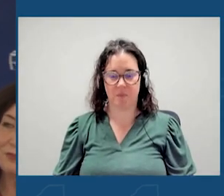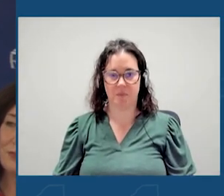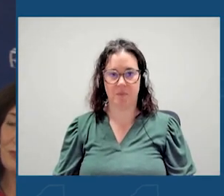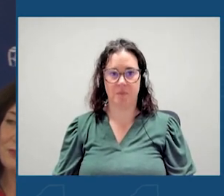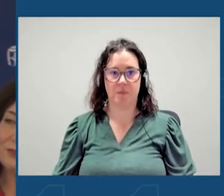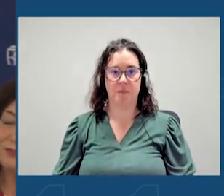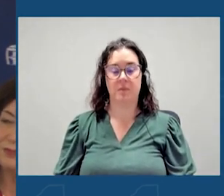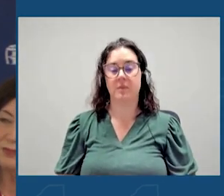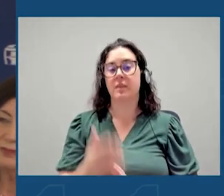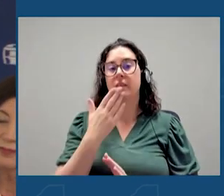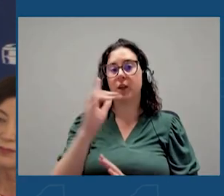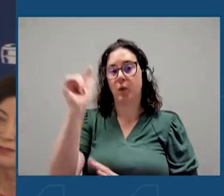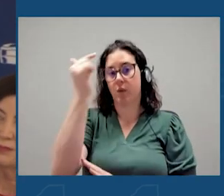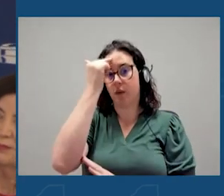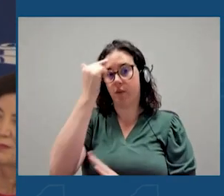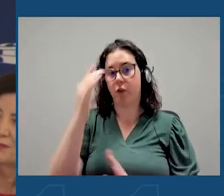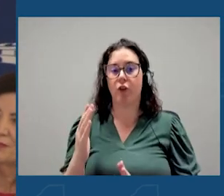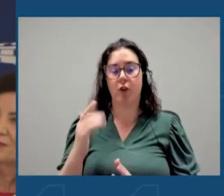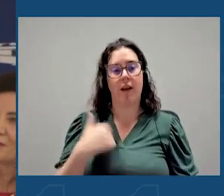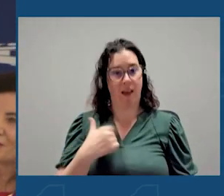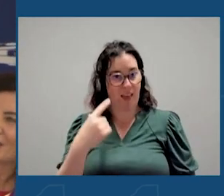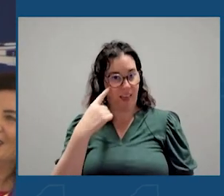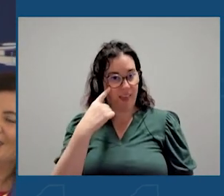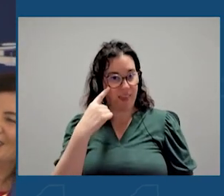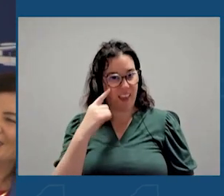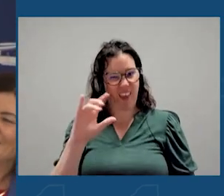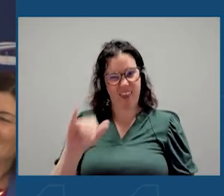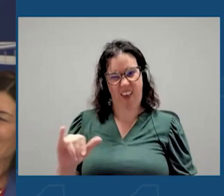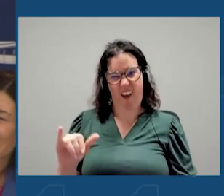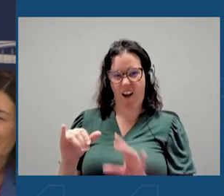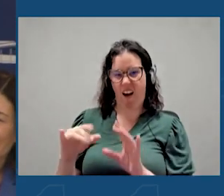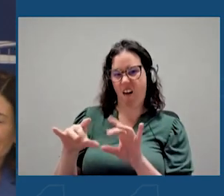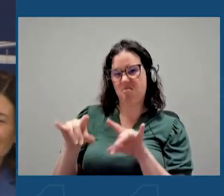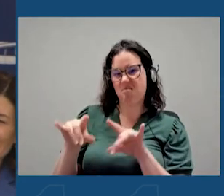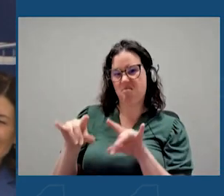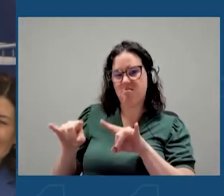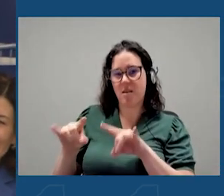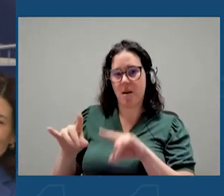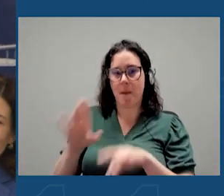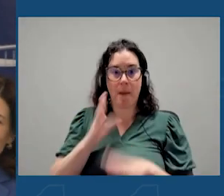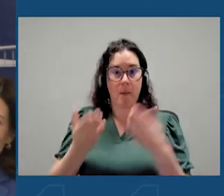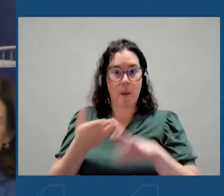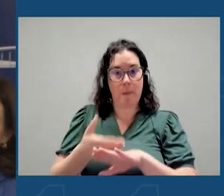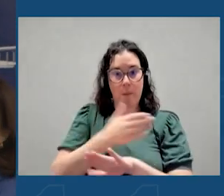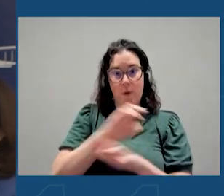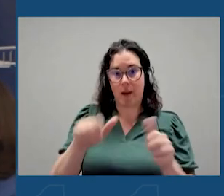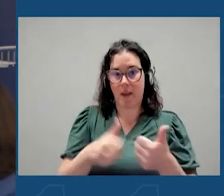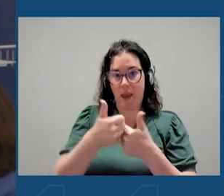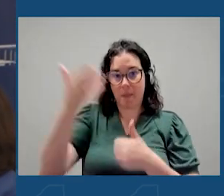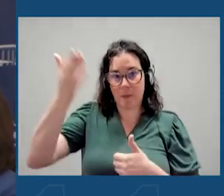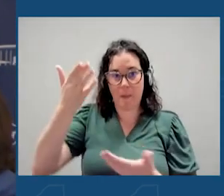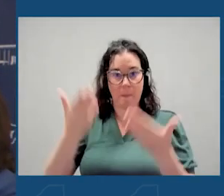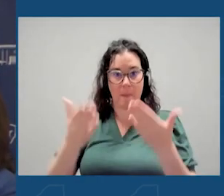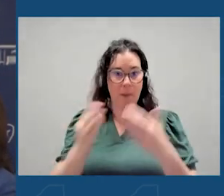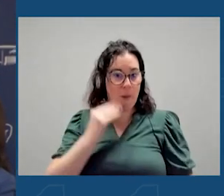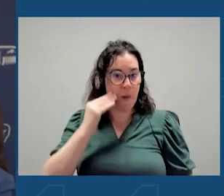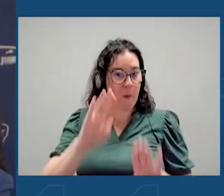Thank you, Governor Hochul. I think we could use that trash talking in a pregame speech, maybe our home opener. Sean, what do you